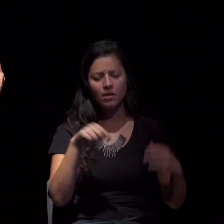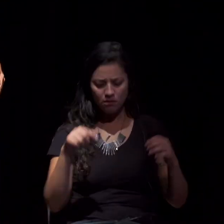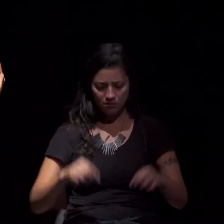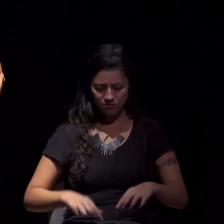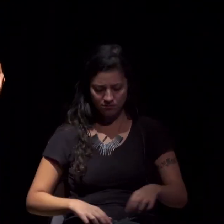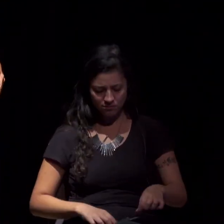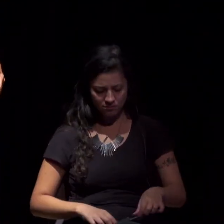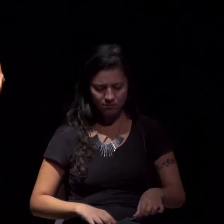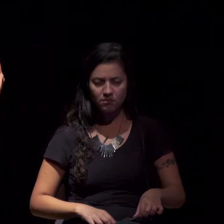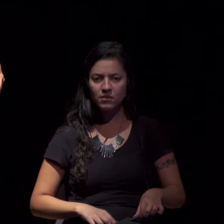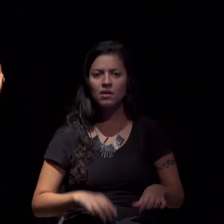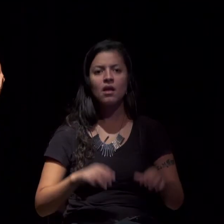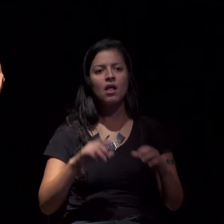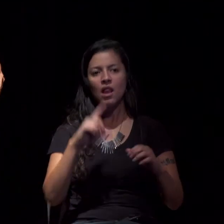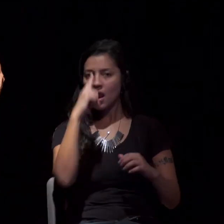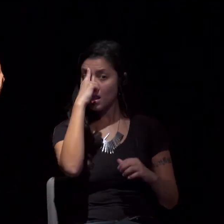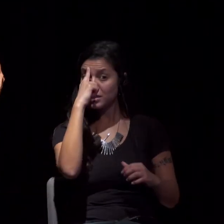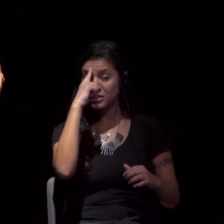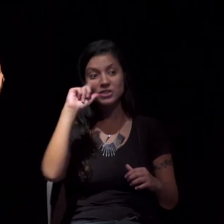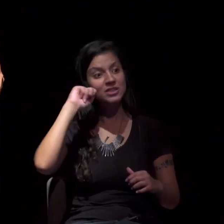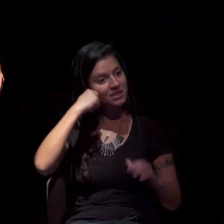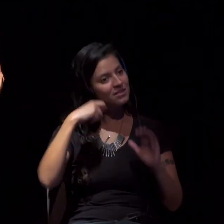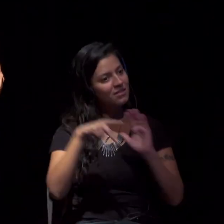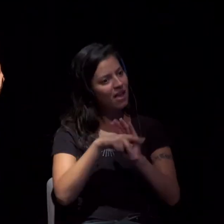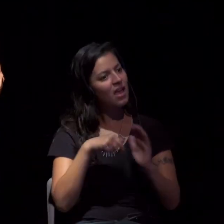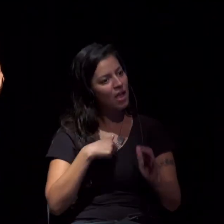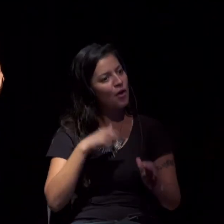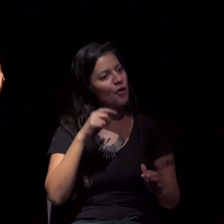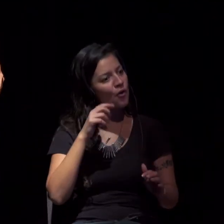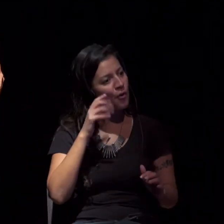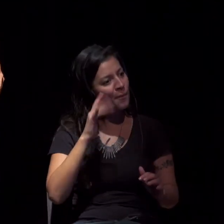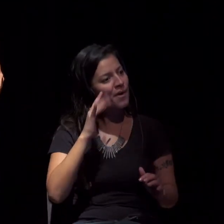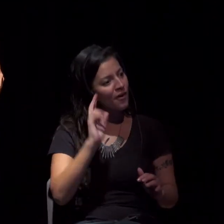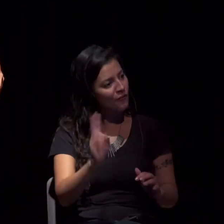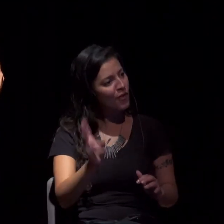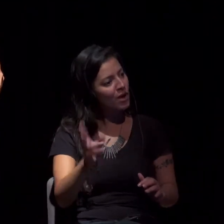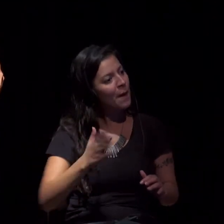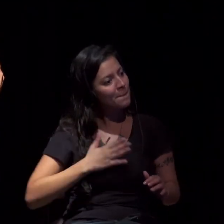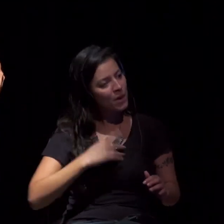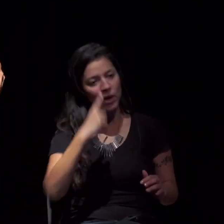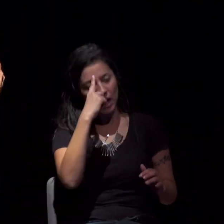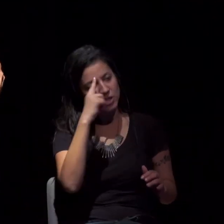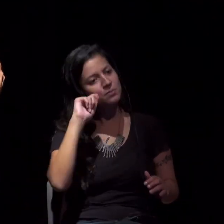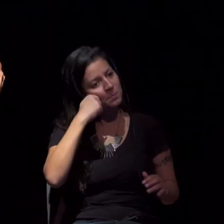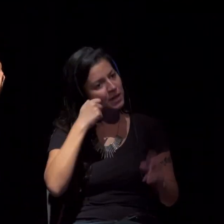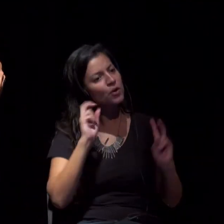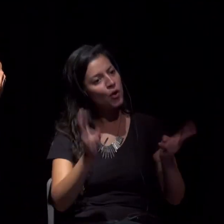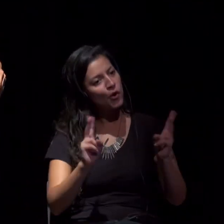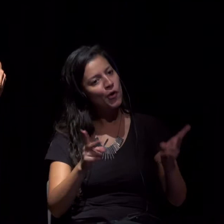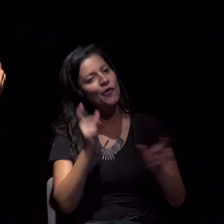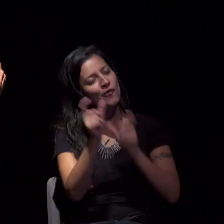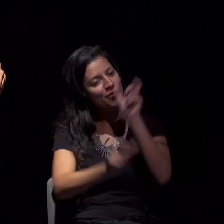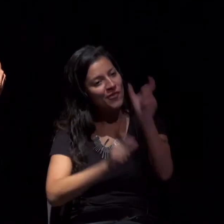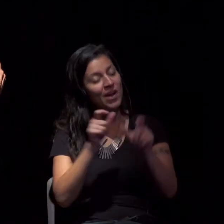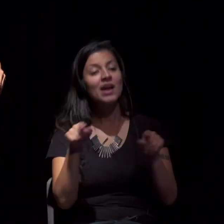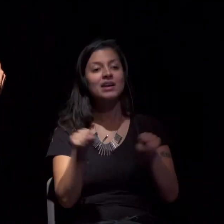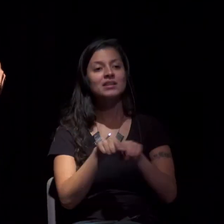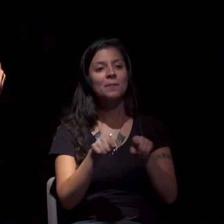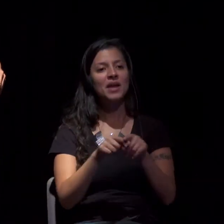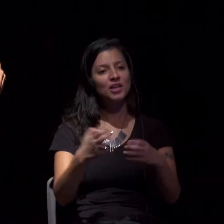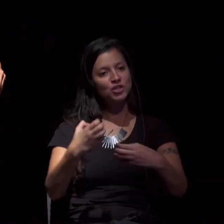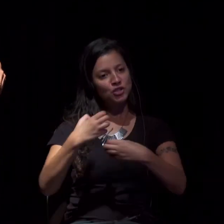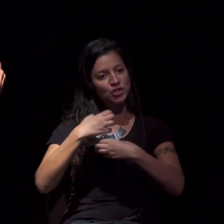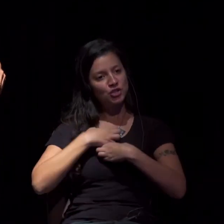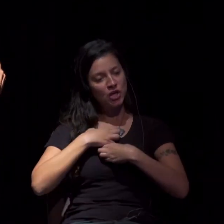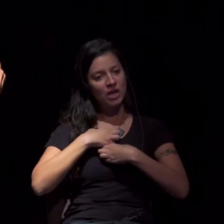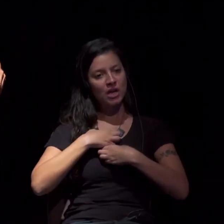I will continue with my Black Latinist re-etymolization of the term later, but I will leave us at